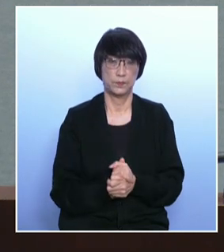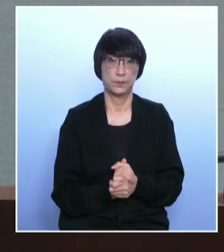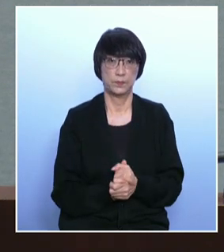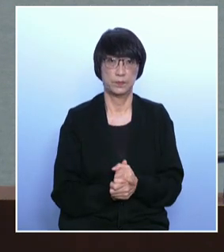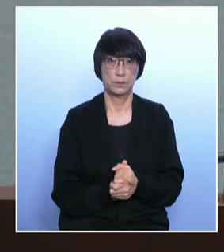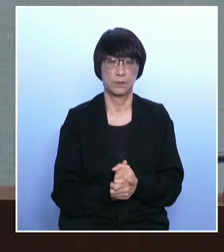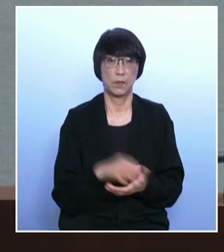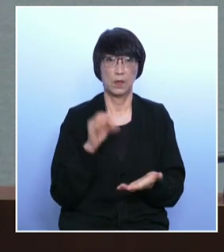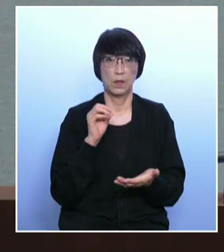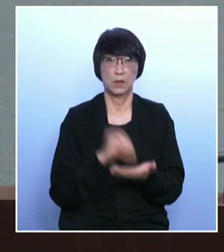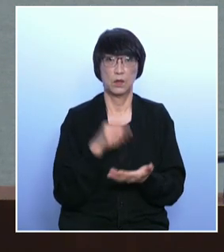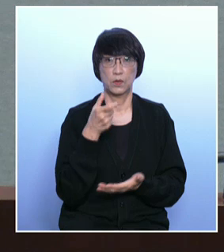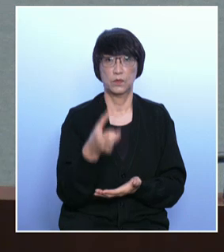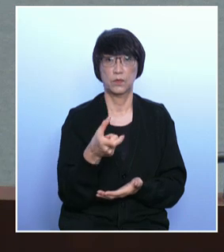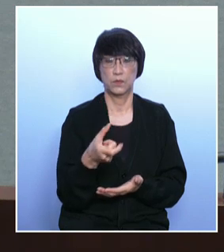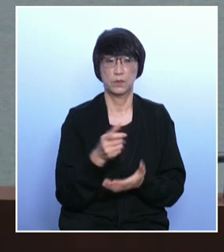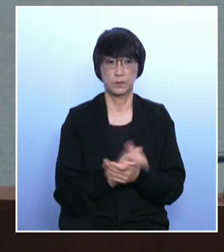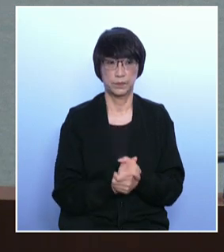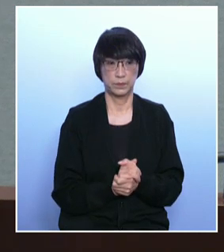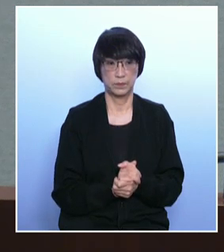not subsidized by the government.